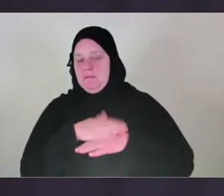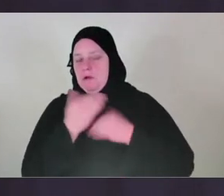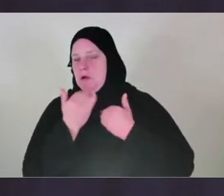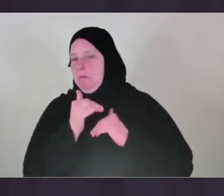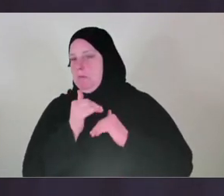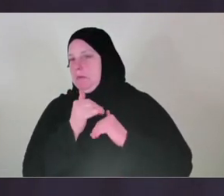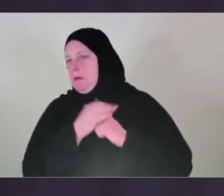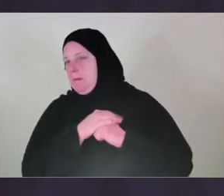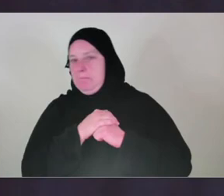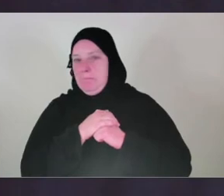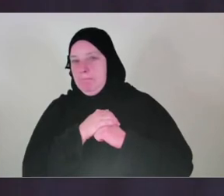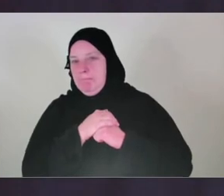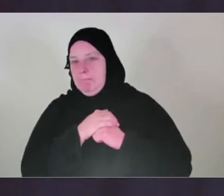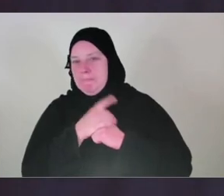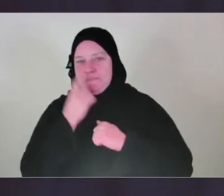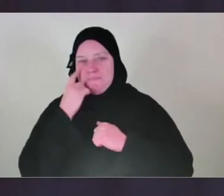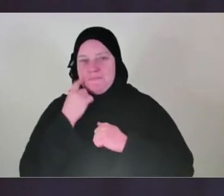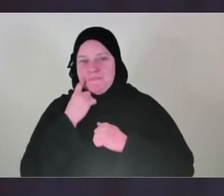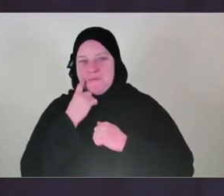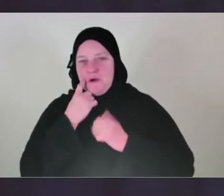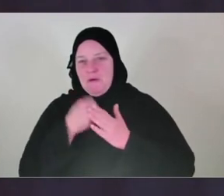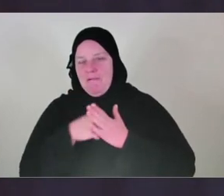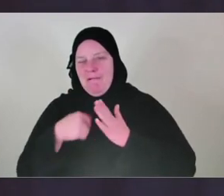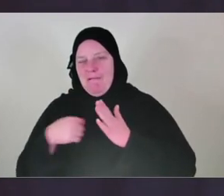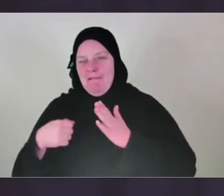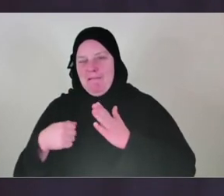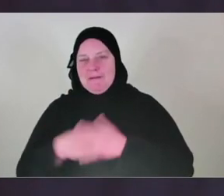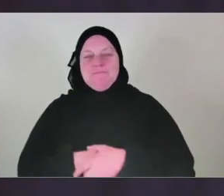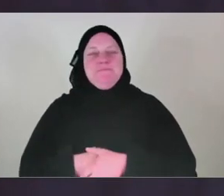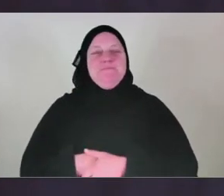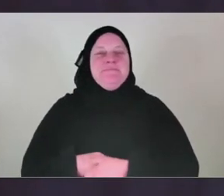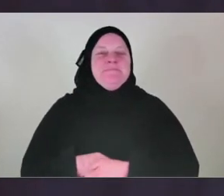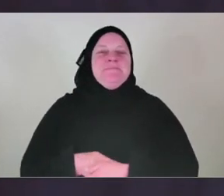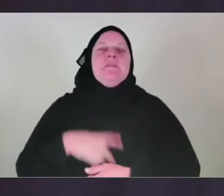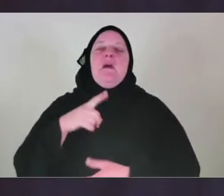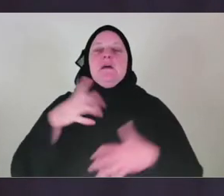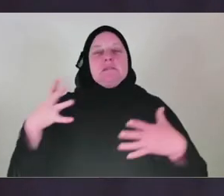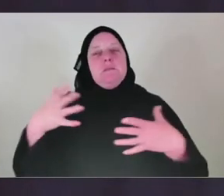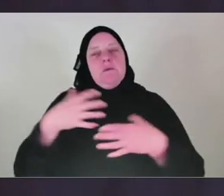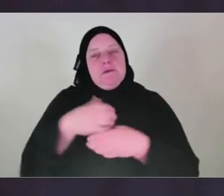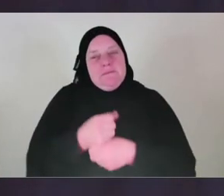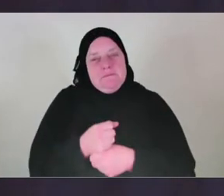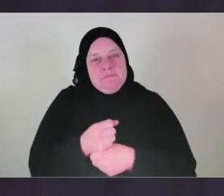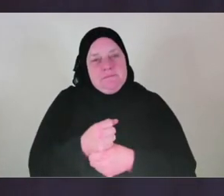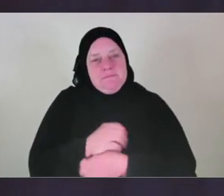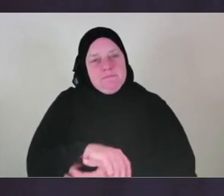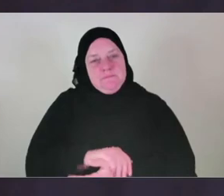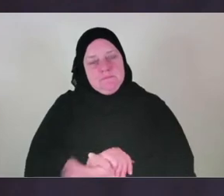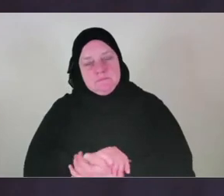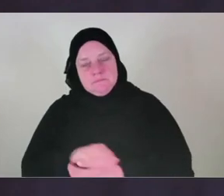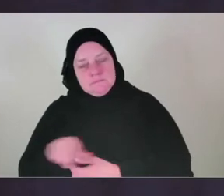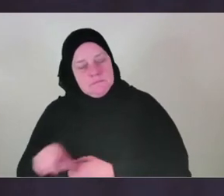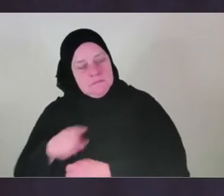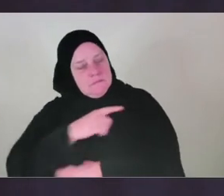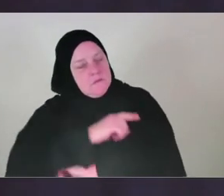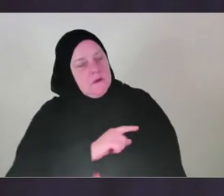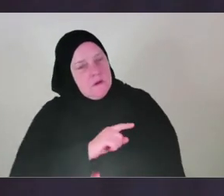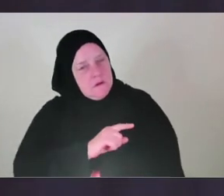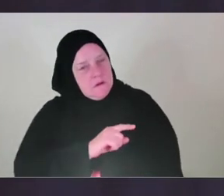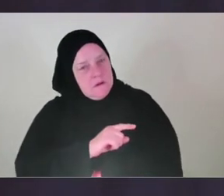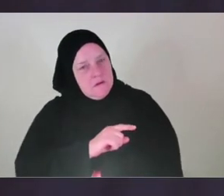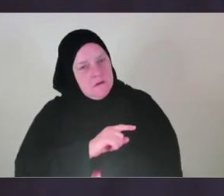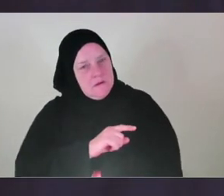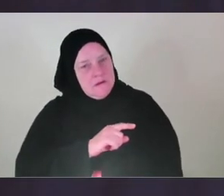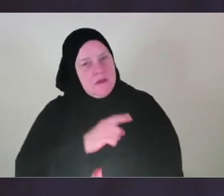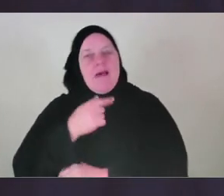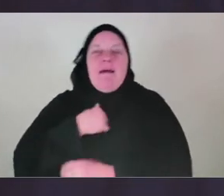have? 5 minutes, I'll wrap this up. Then he says, what do you say? So I like to read the Arabic text,